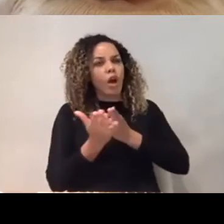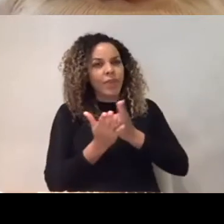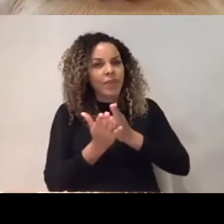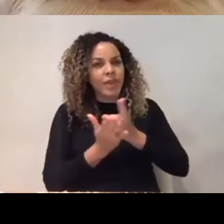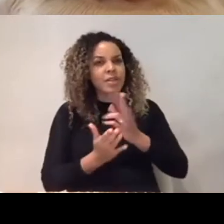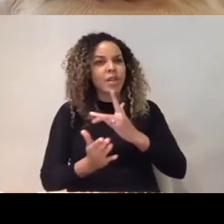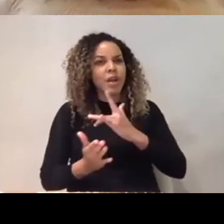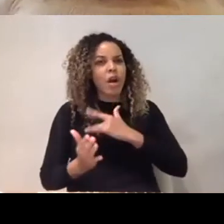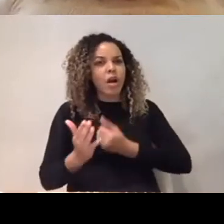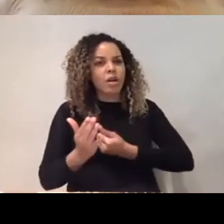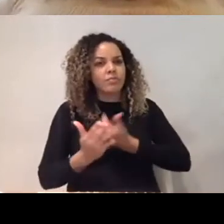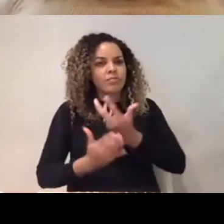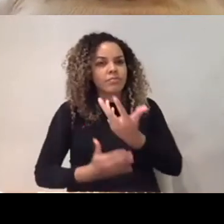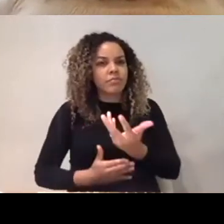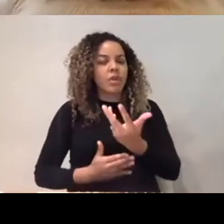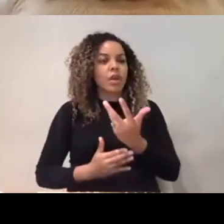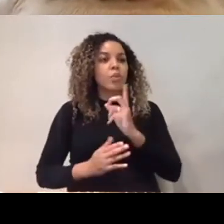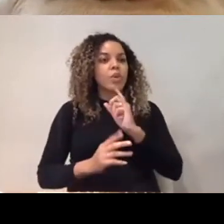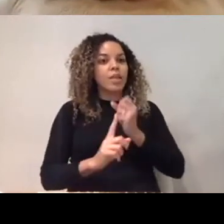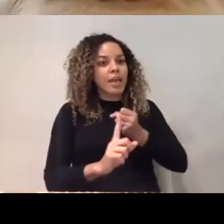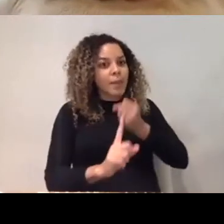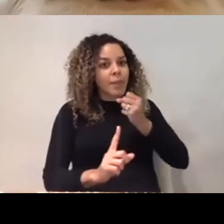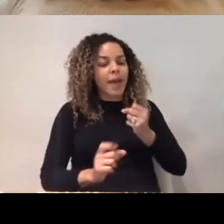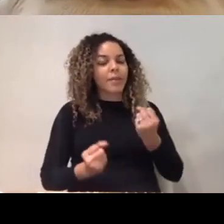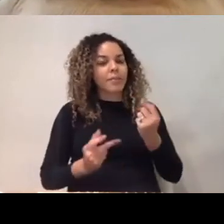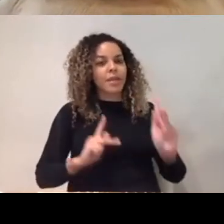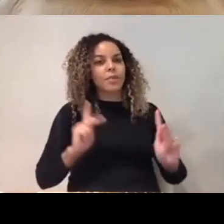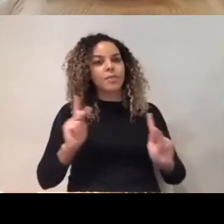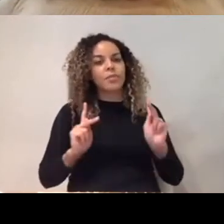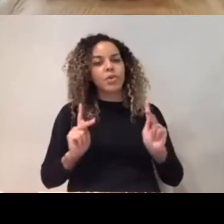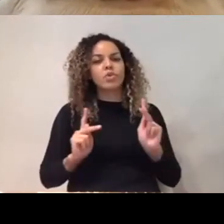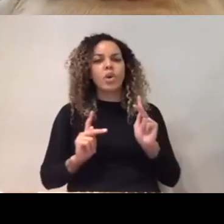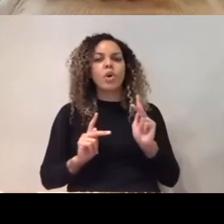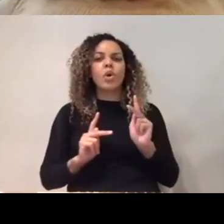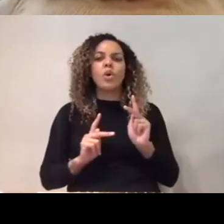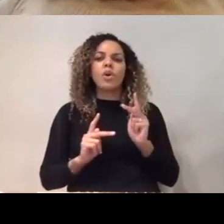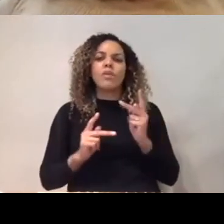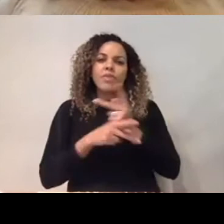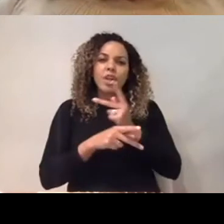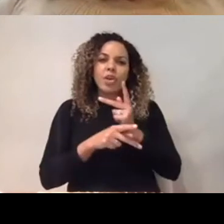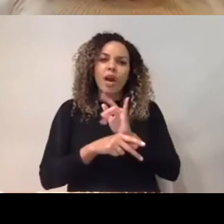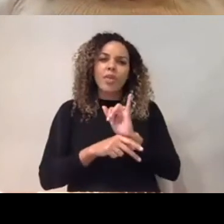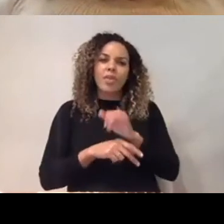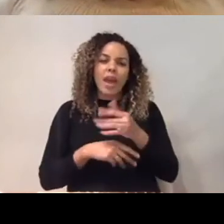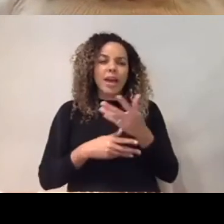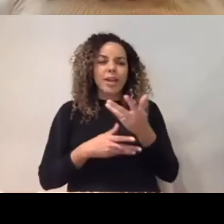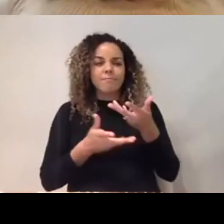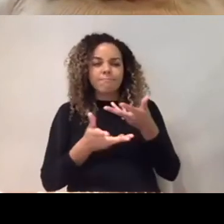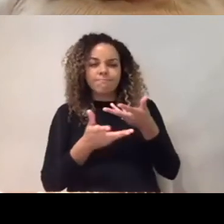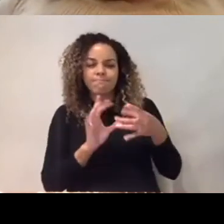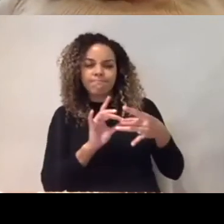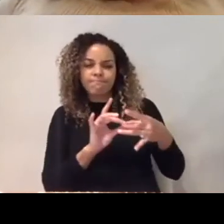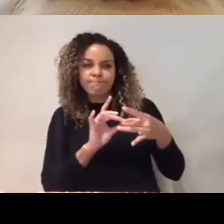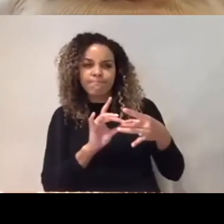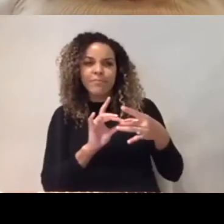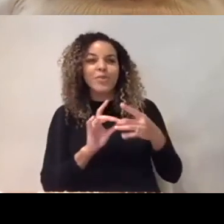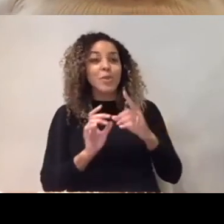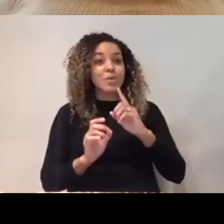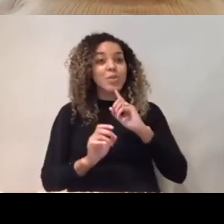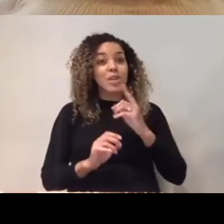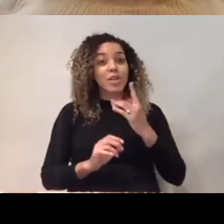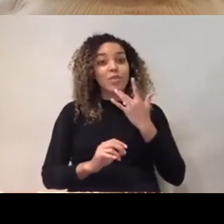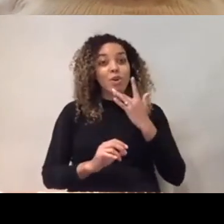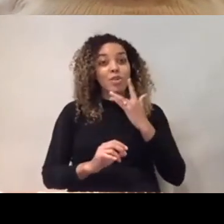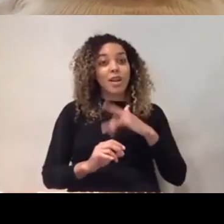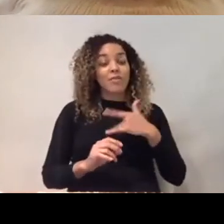many people? And so I think finding that fine line was a real fortunate blessing in disguise with everything that I